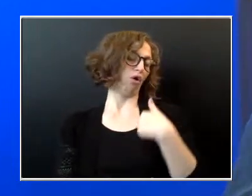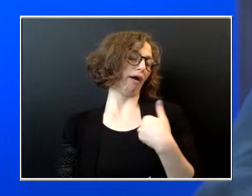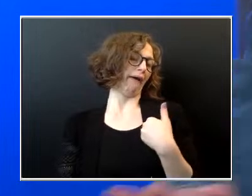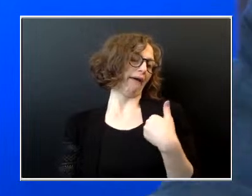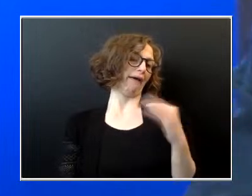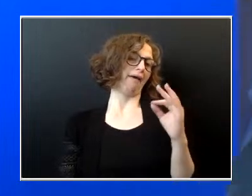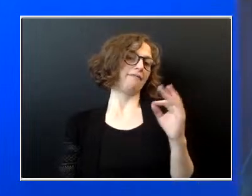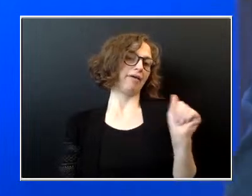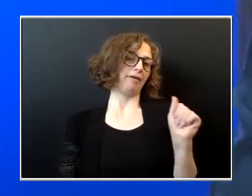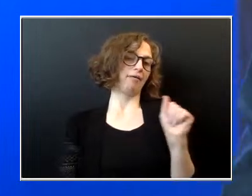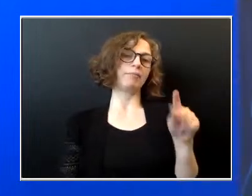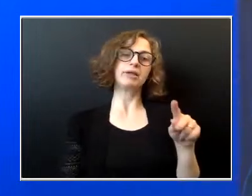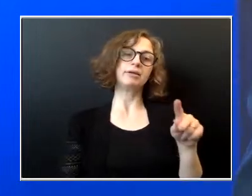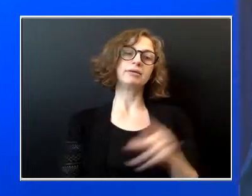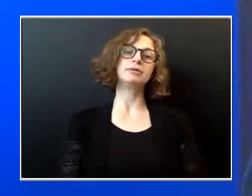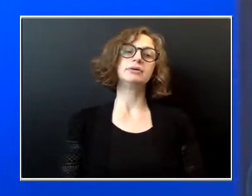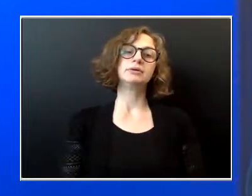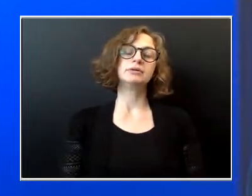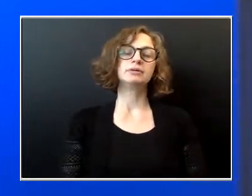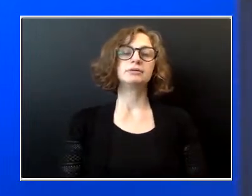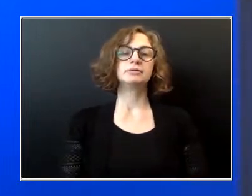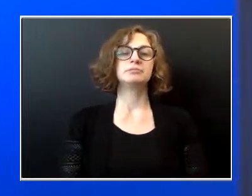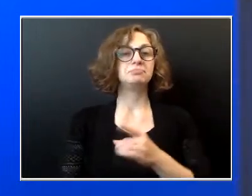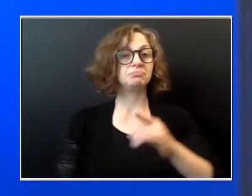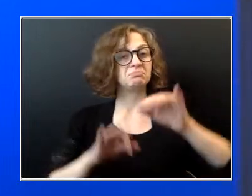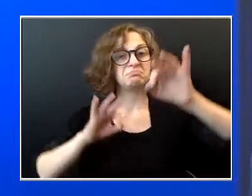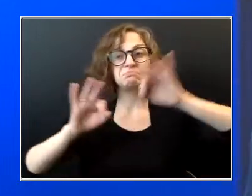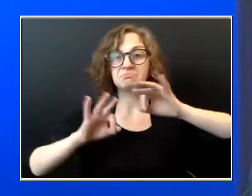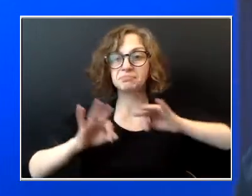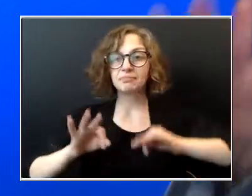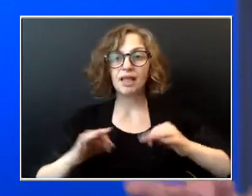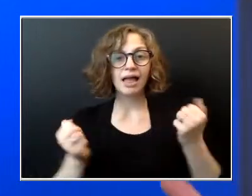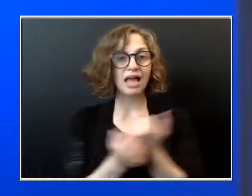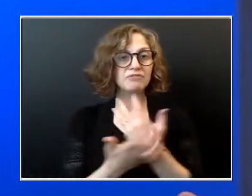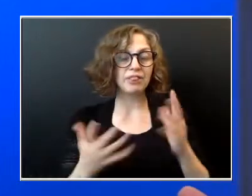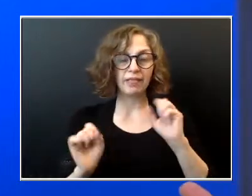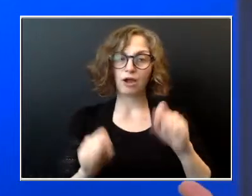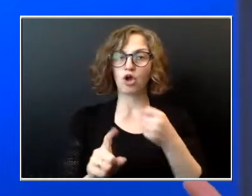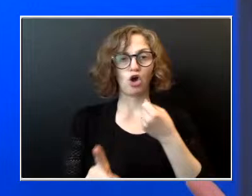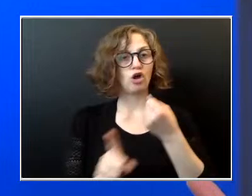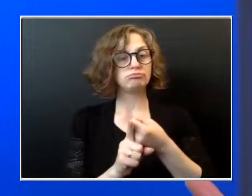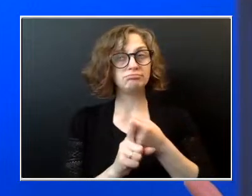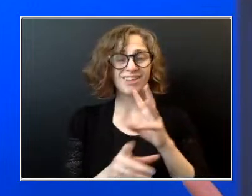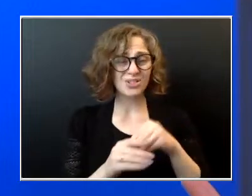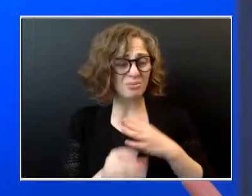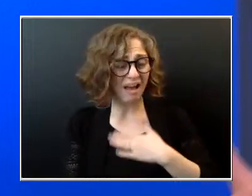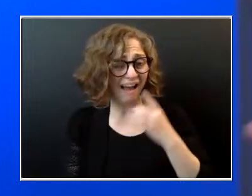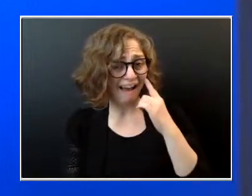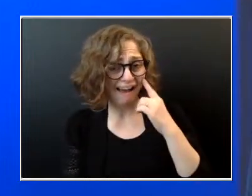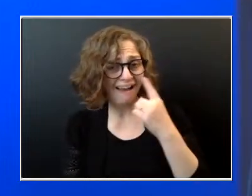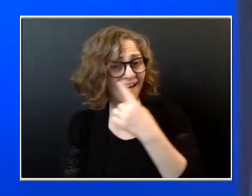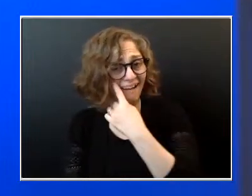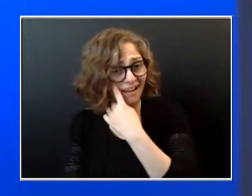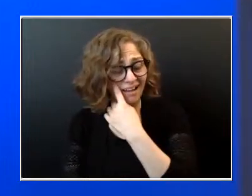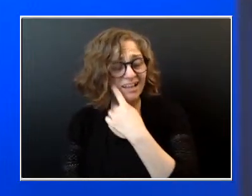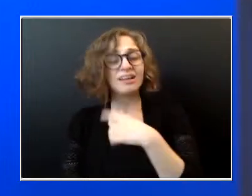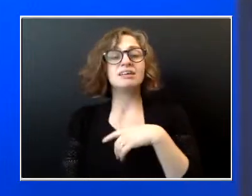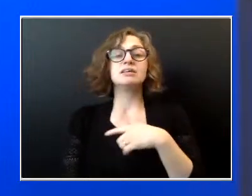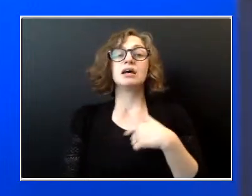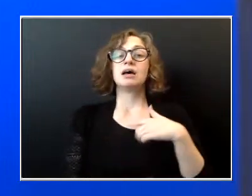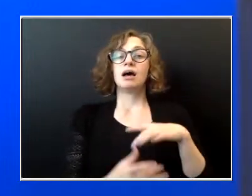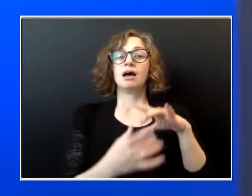he drew it out, all the things that this could affect, including my eyes. I had an opportunity to get connected to Dr.